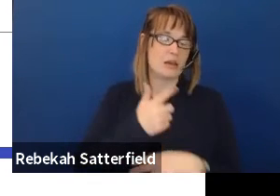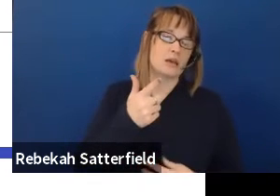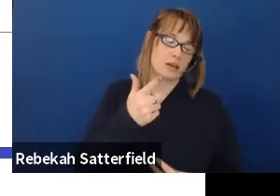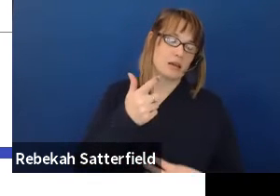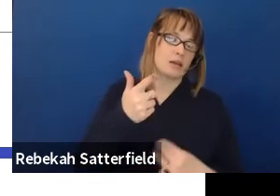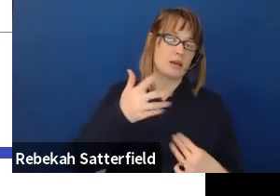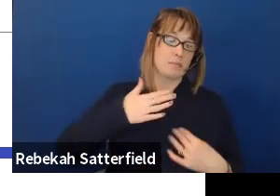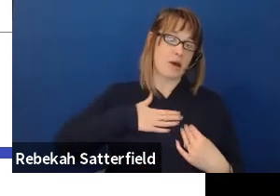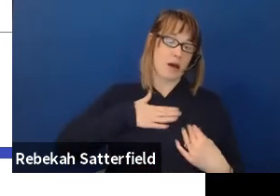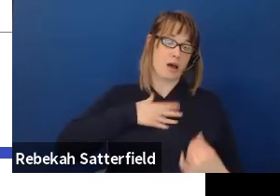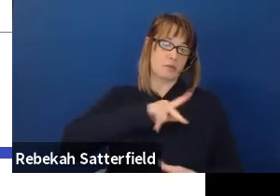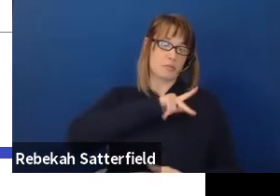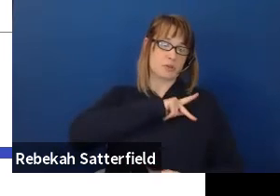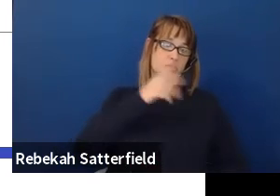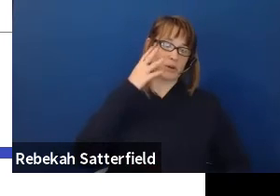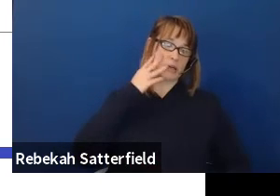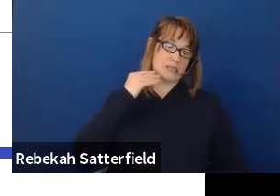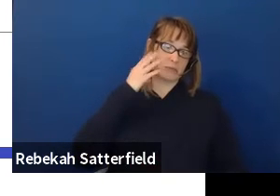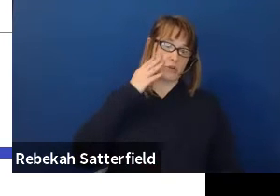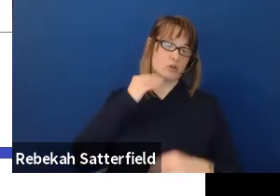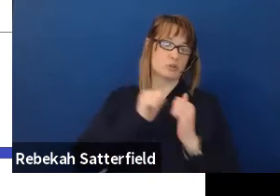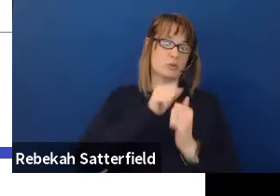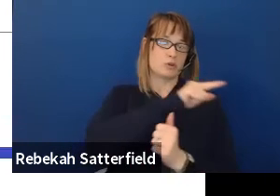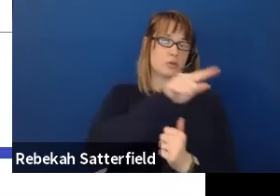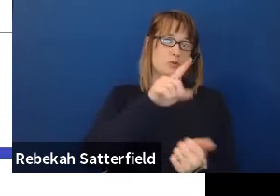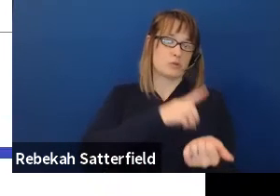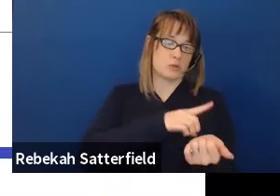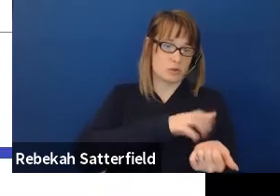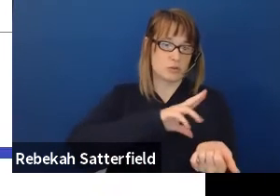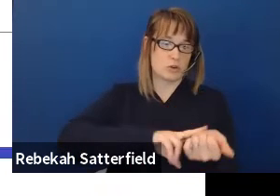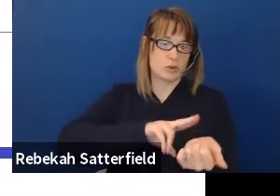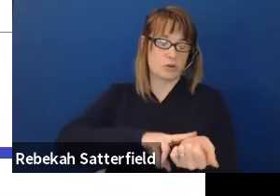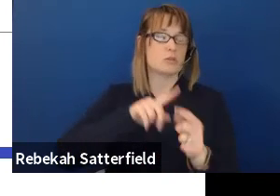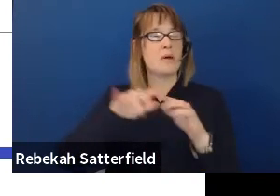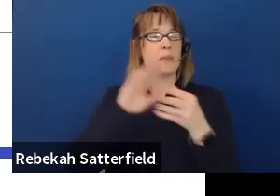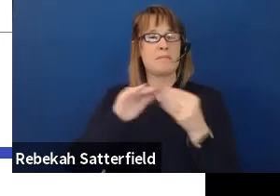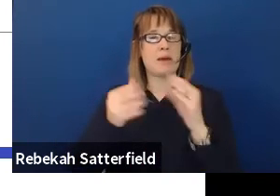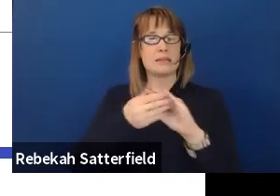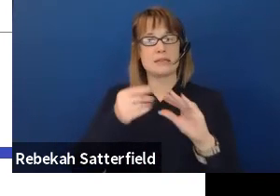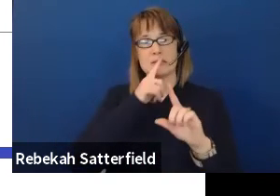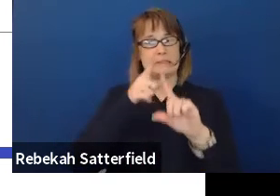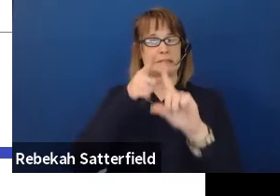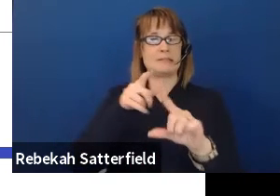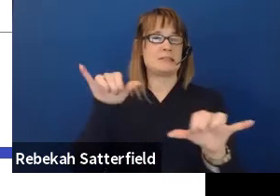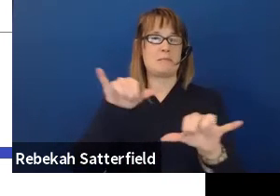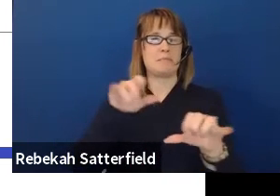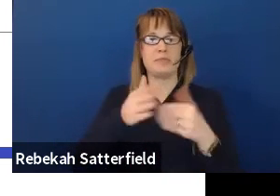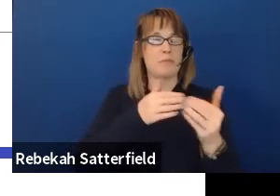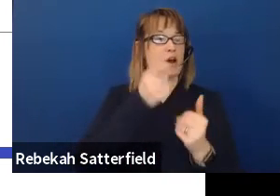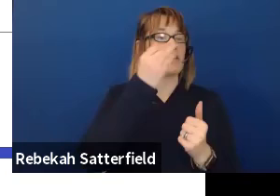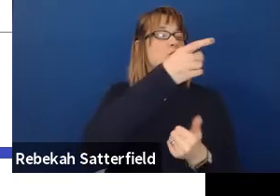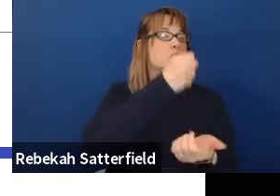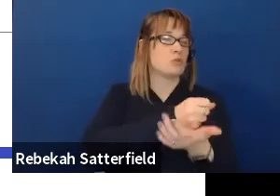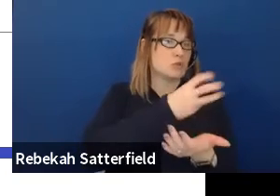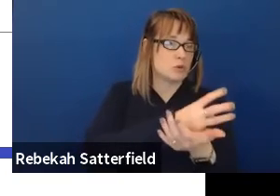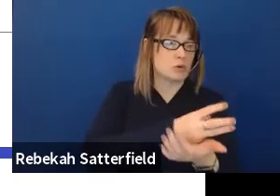they are my personal experiences with doctors and nurses, the message is the same whether you are a social worker, a home